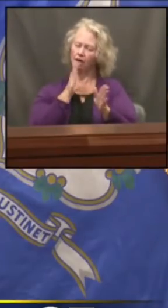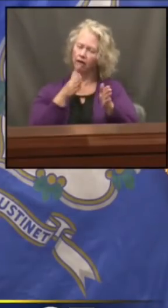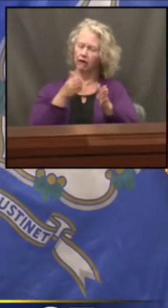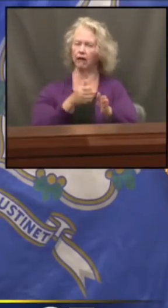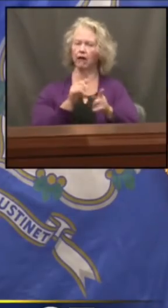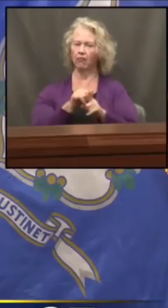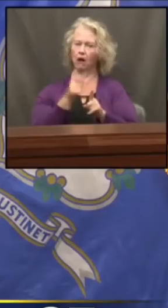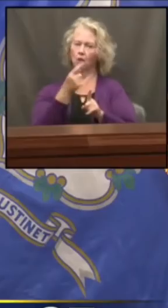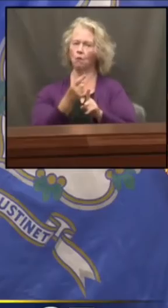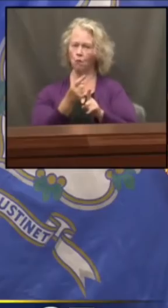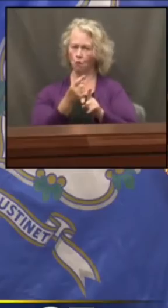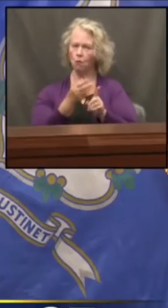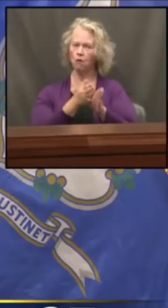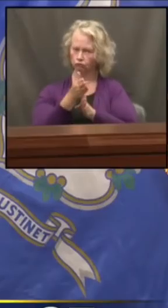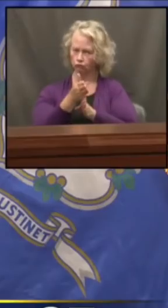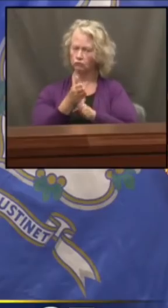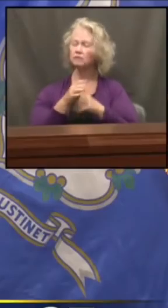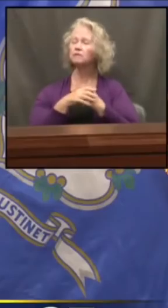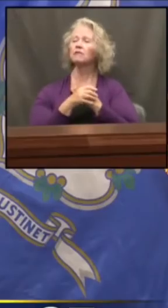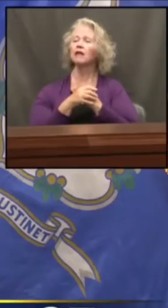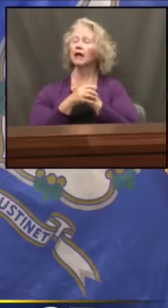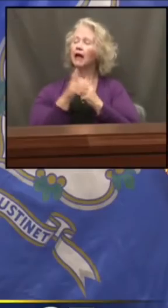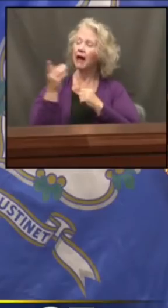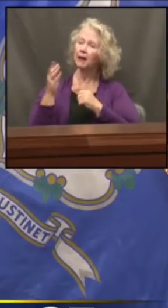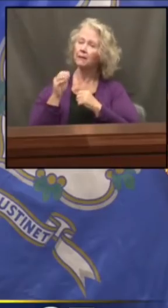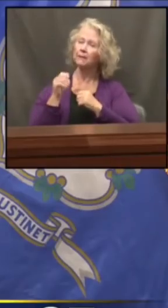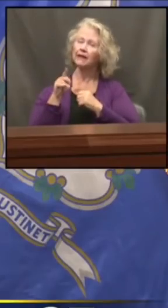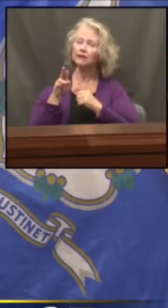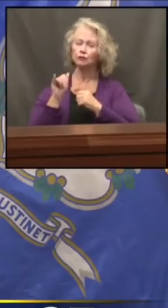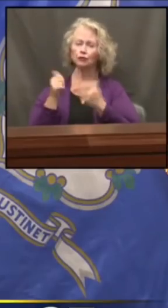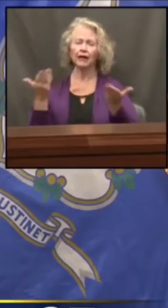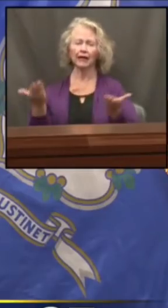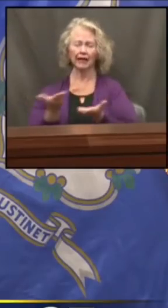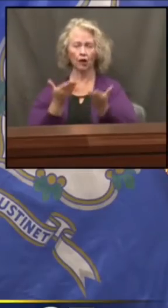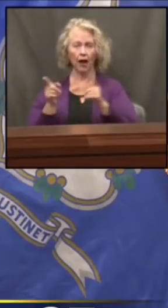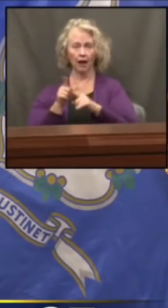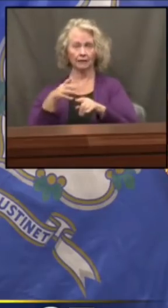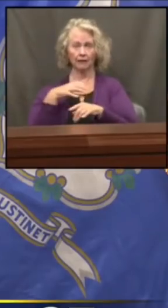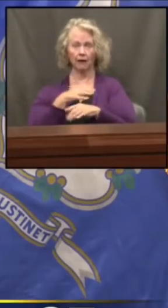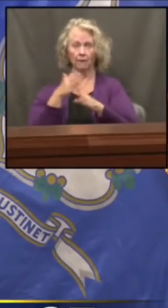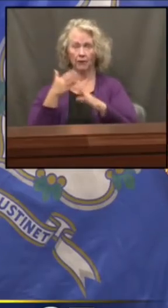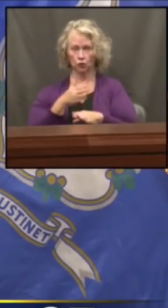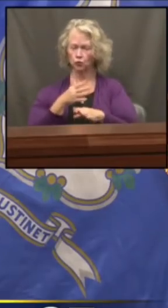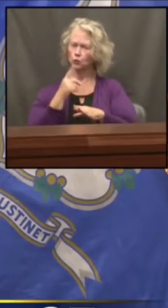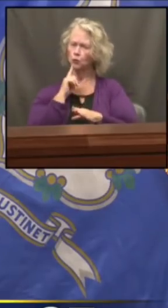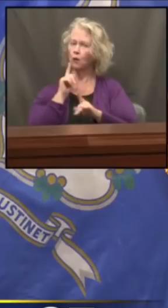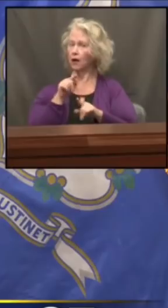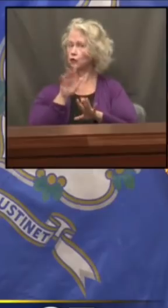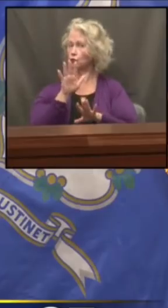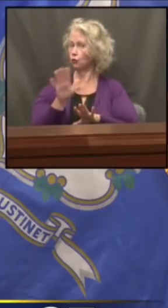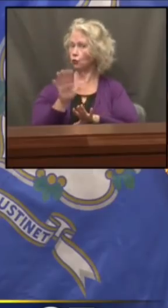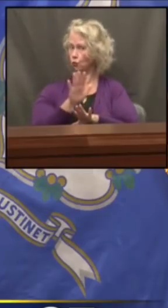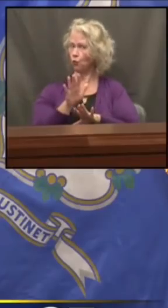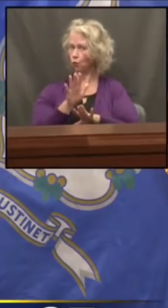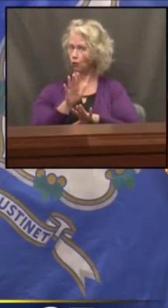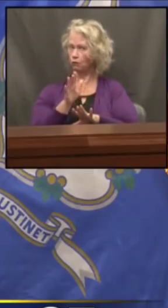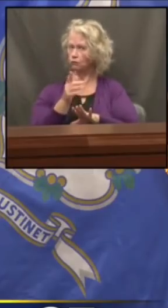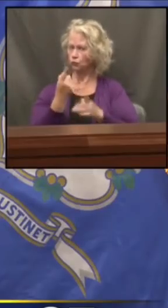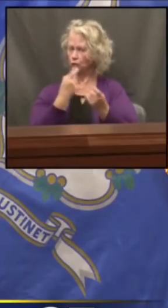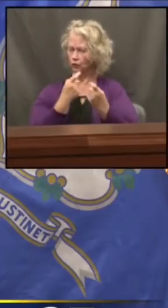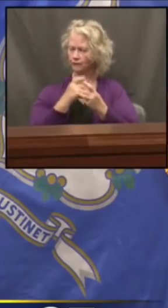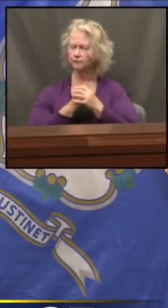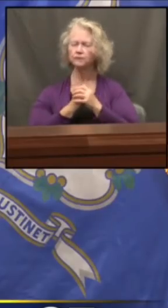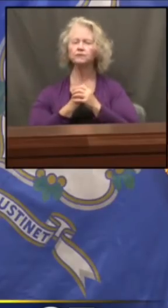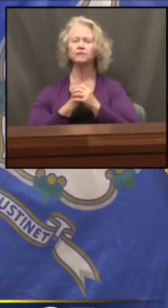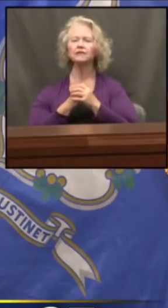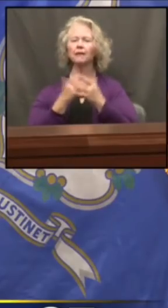thankfully, Manisha is here as Commissioner and here to answer any questions that you may have. Let's just go